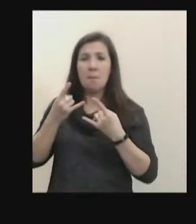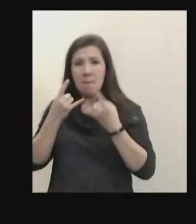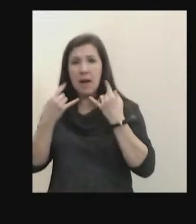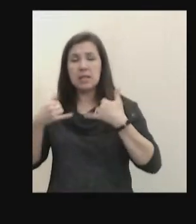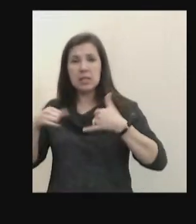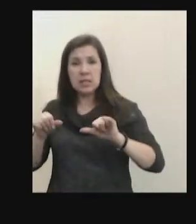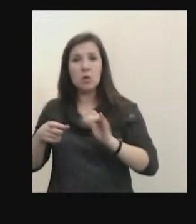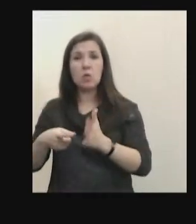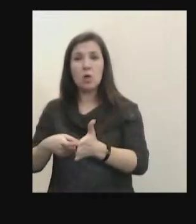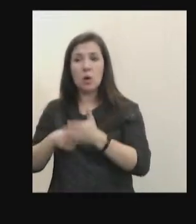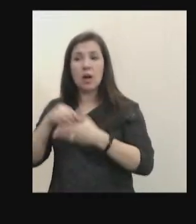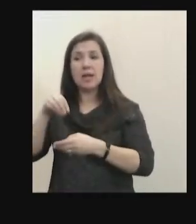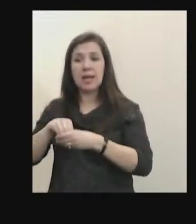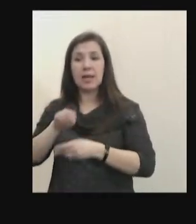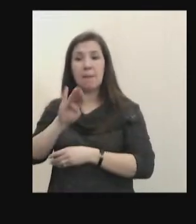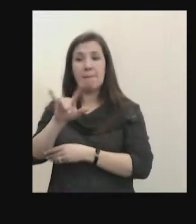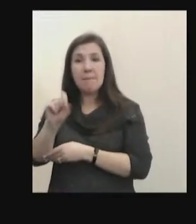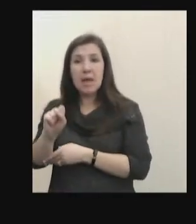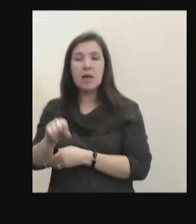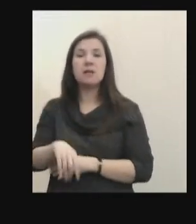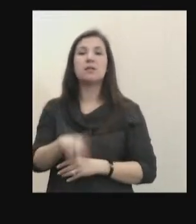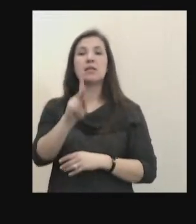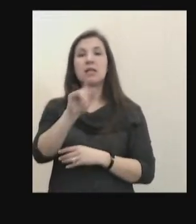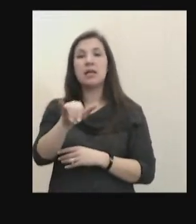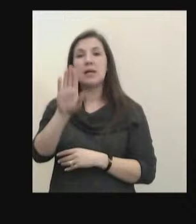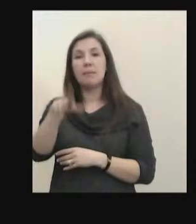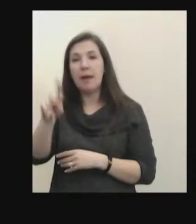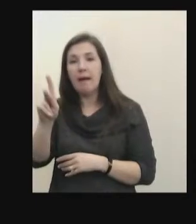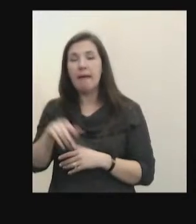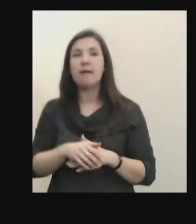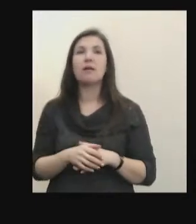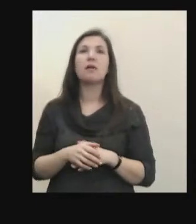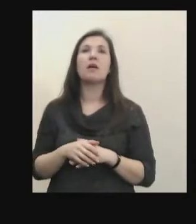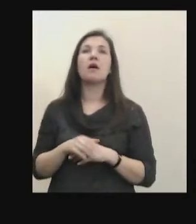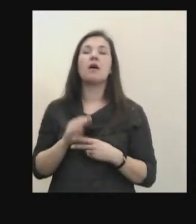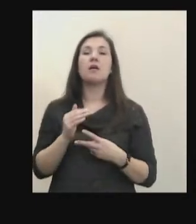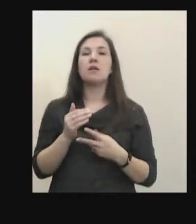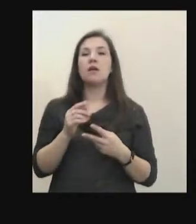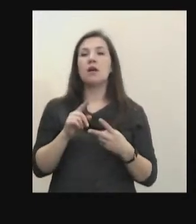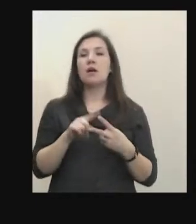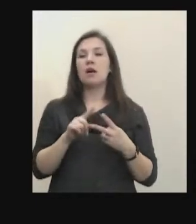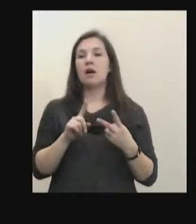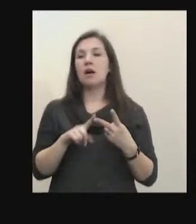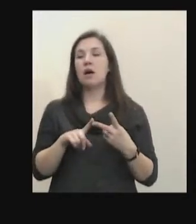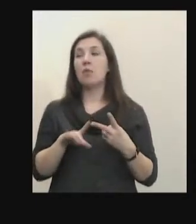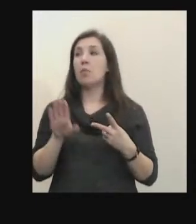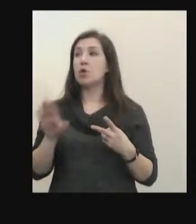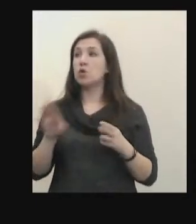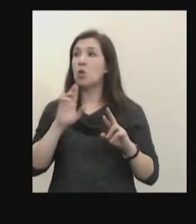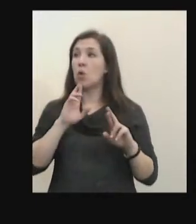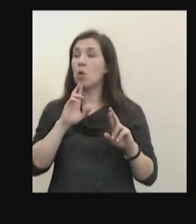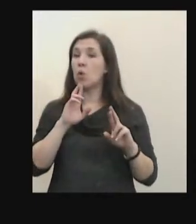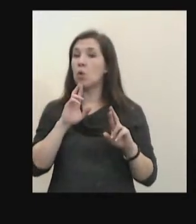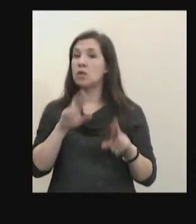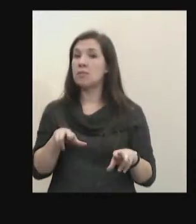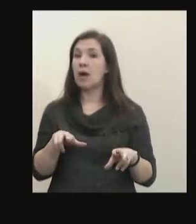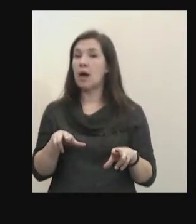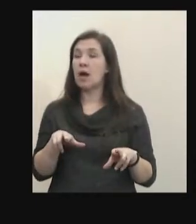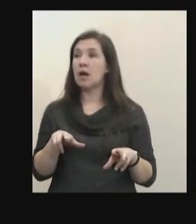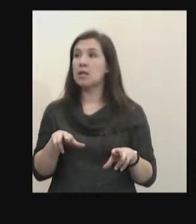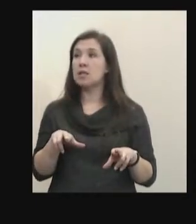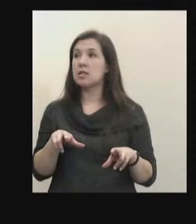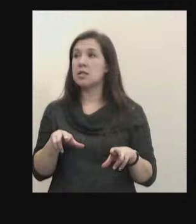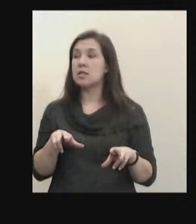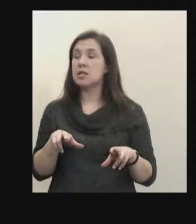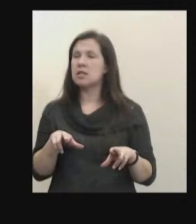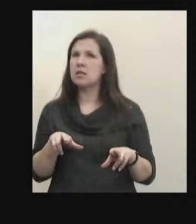Bills Stadium and KeyBank Center. And then my second question is, what is your response to the county legislator minority caucus